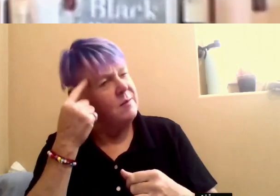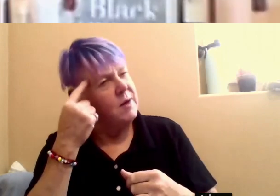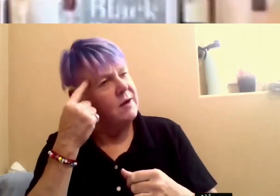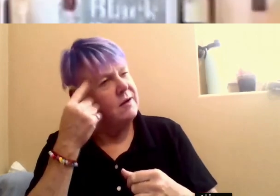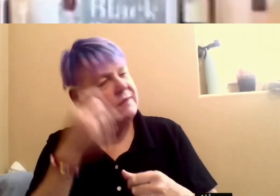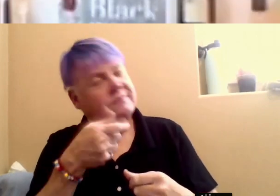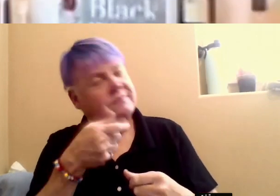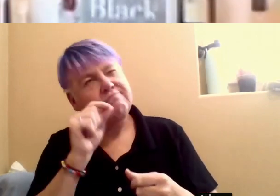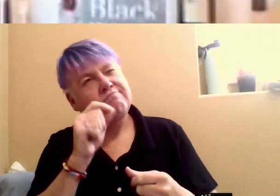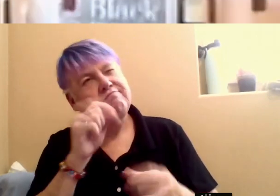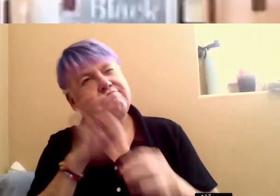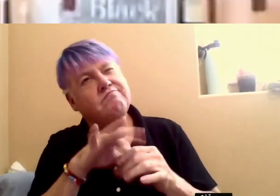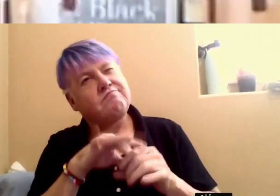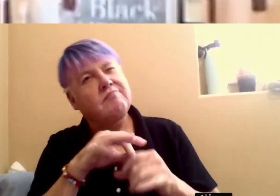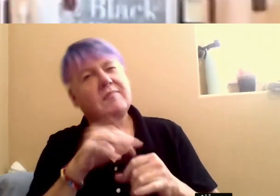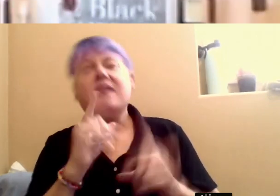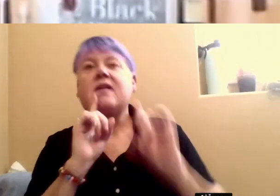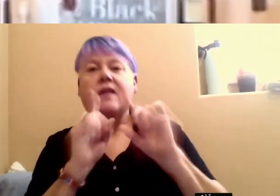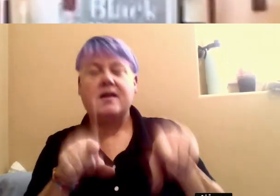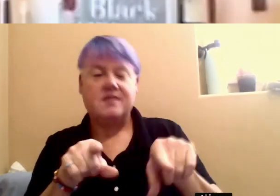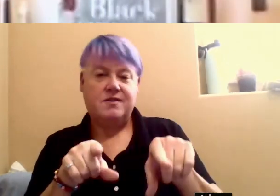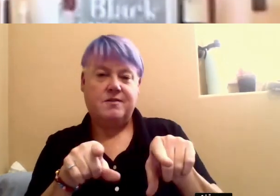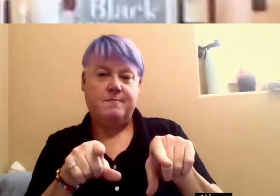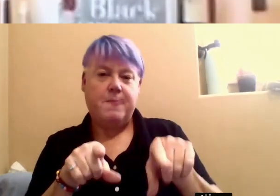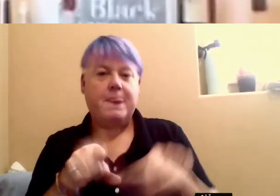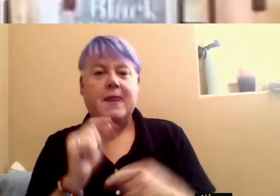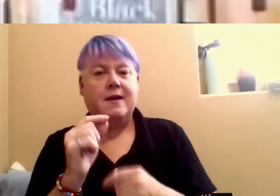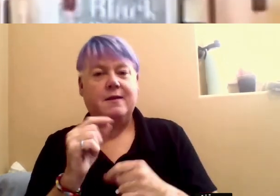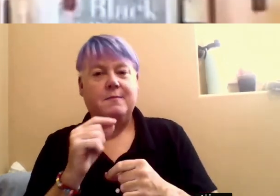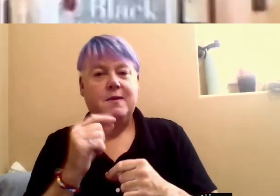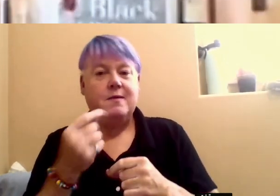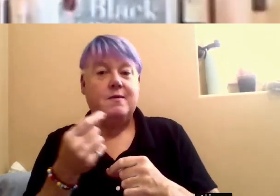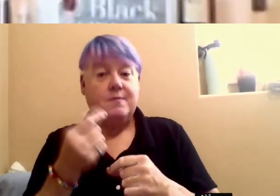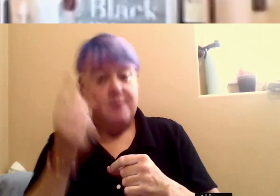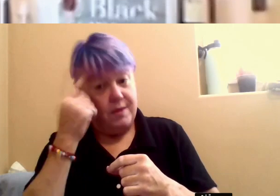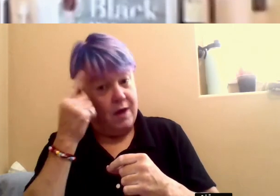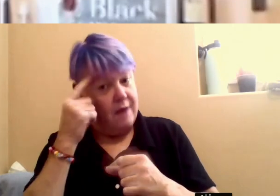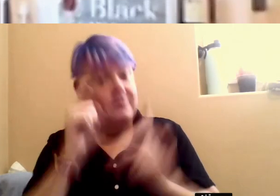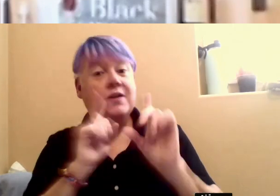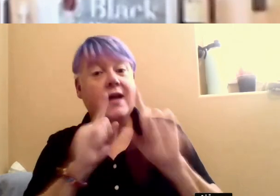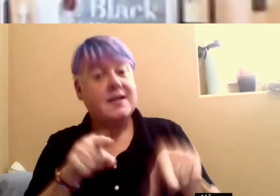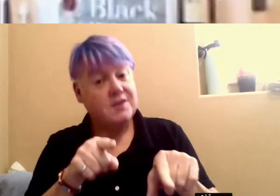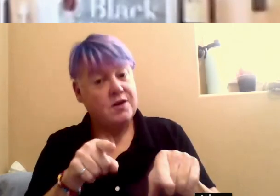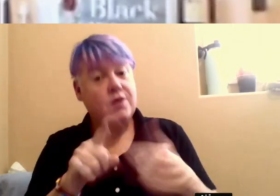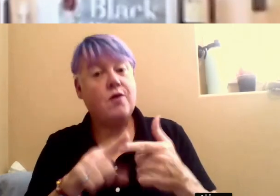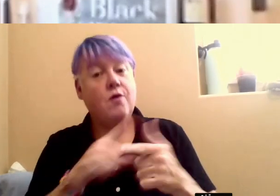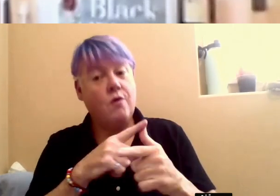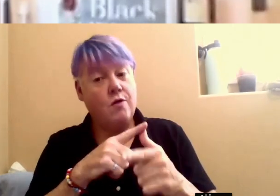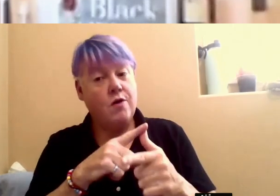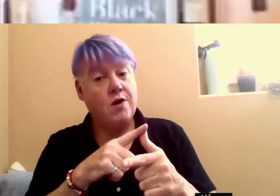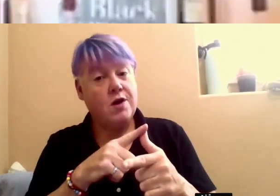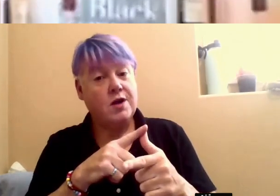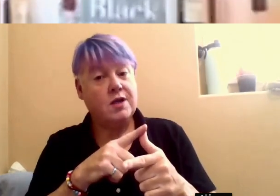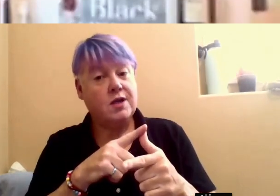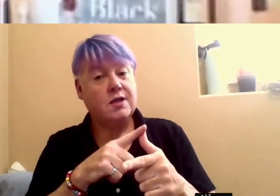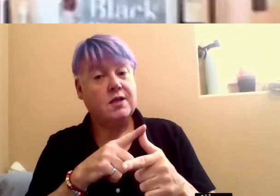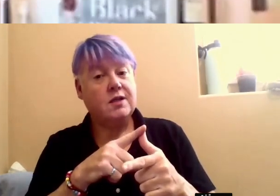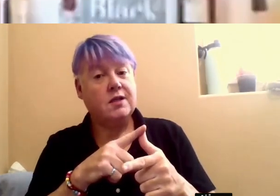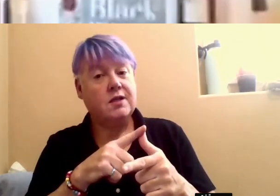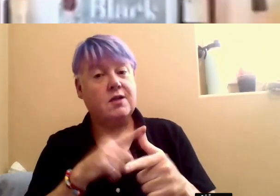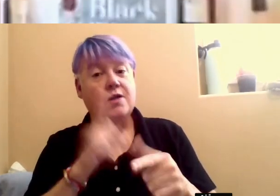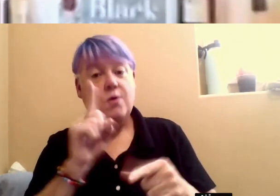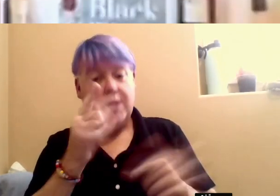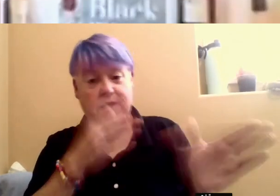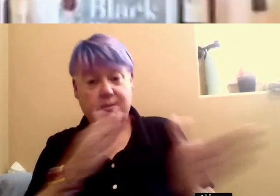Grey tea, then respond. It'll be either the most thoughtful answer you can imagine, one that feels as though he's prepared for it, and he